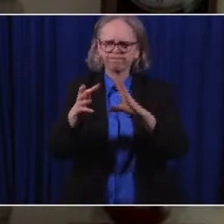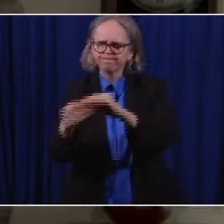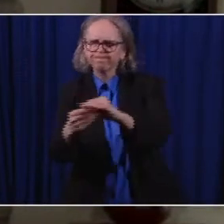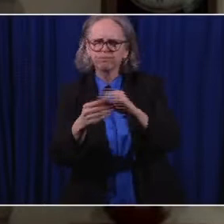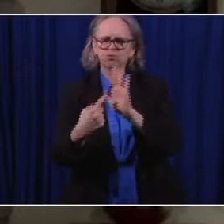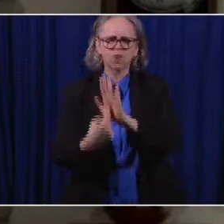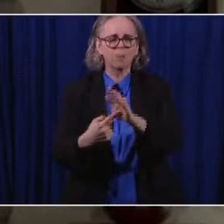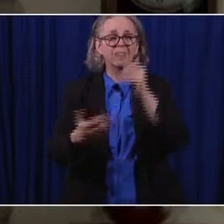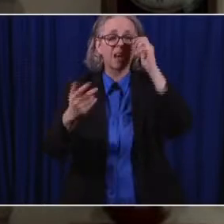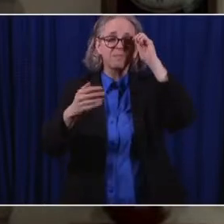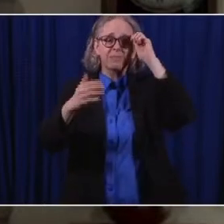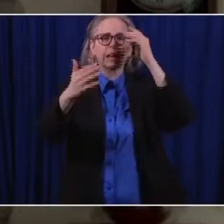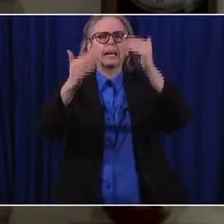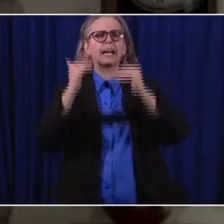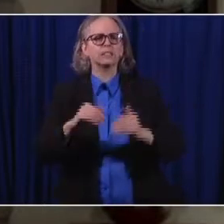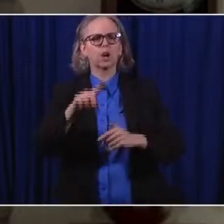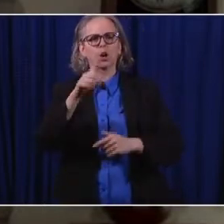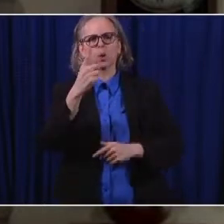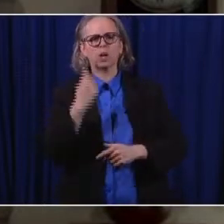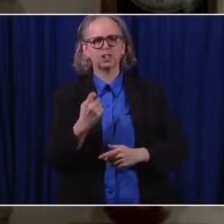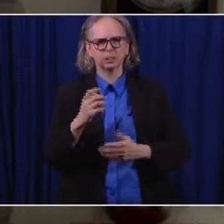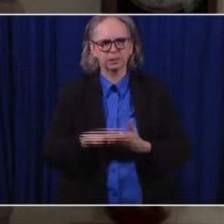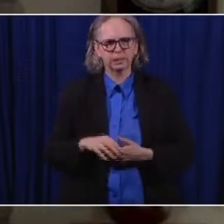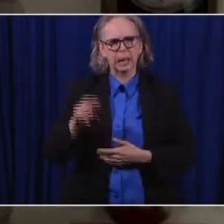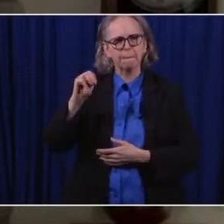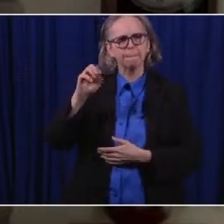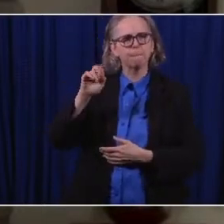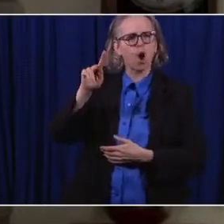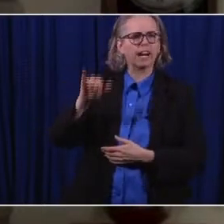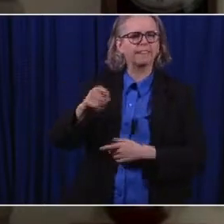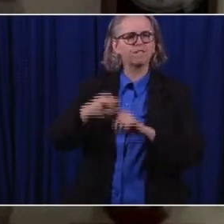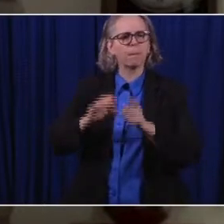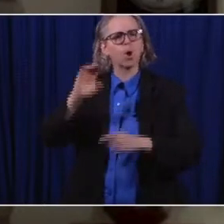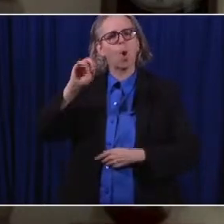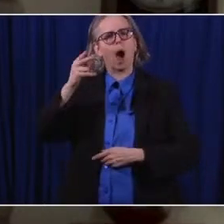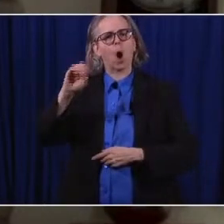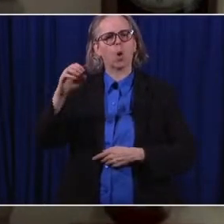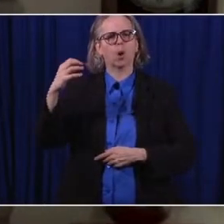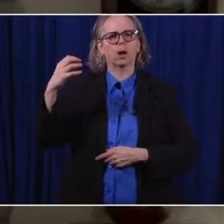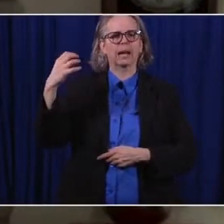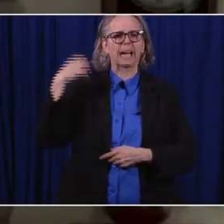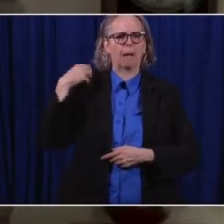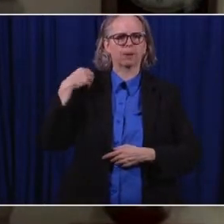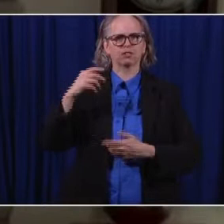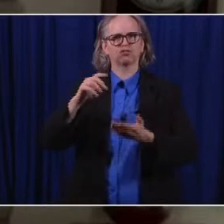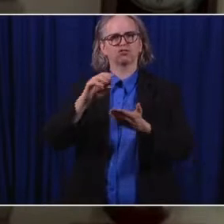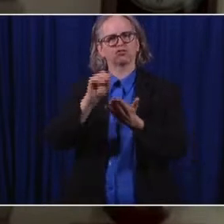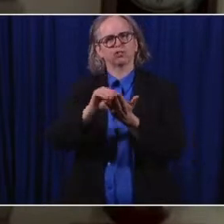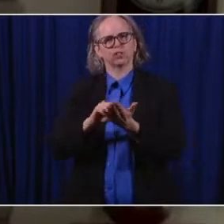Next question is from Marty Schlayton at the Ohio Capitol Journal. Hi, Governor. Hey, Marty.